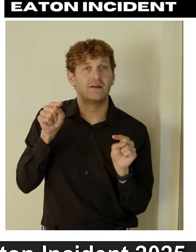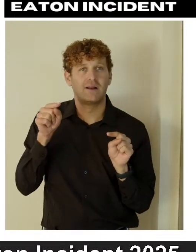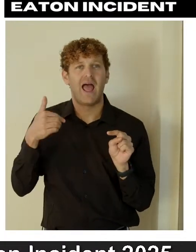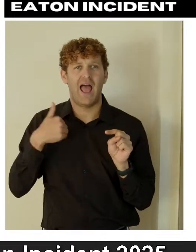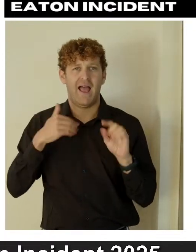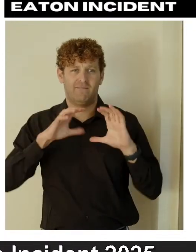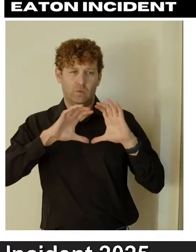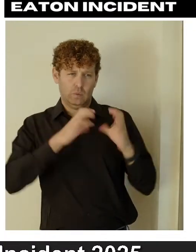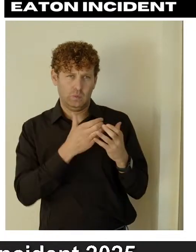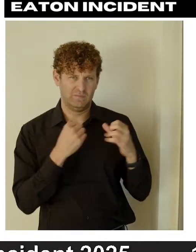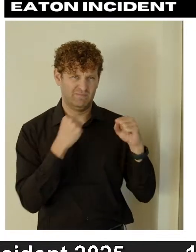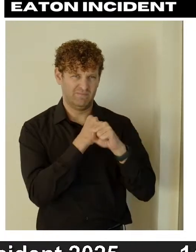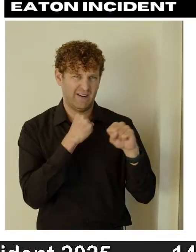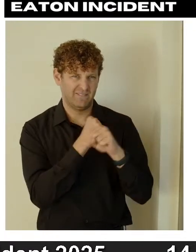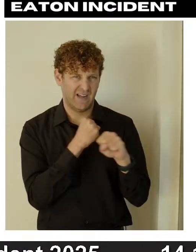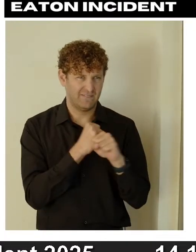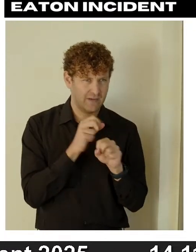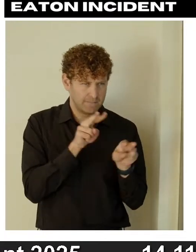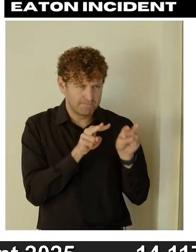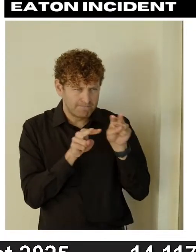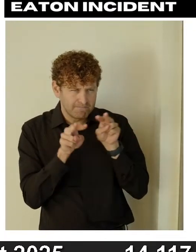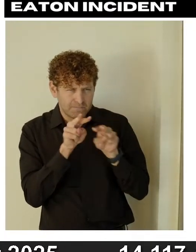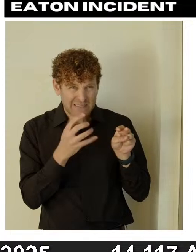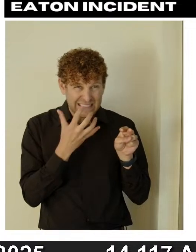of heat, and